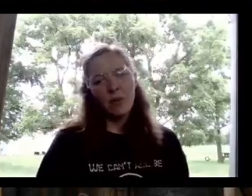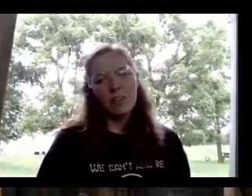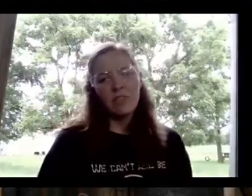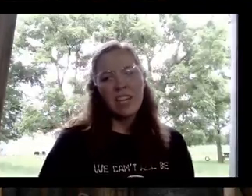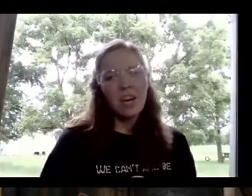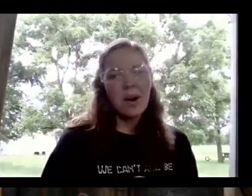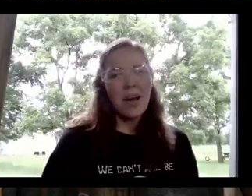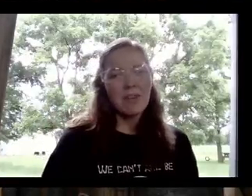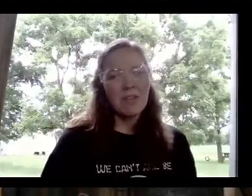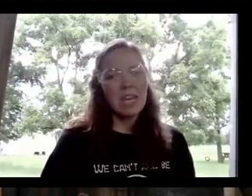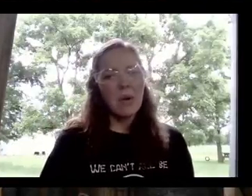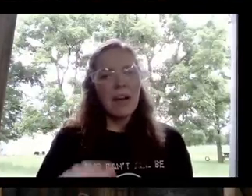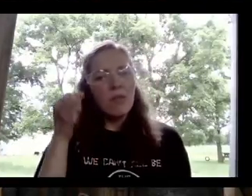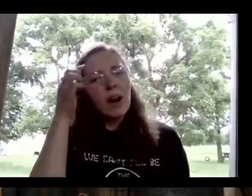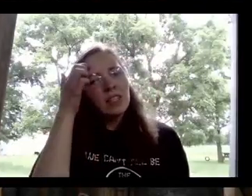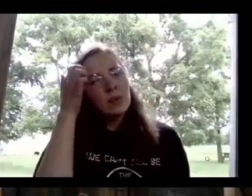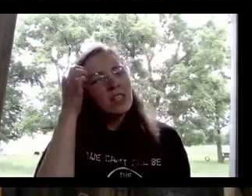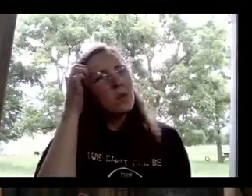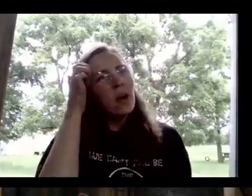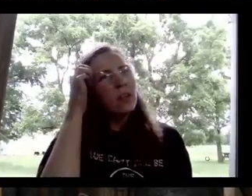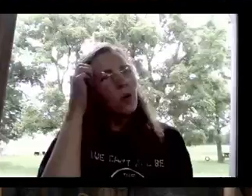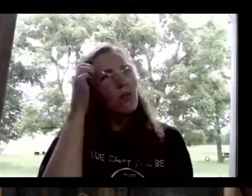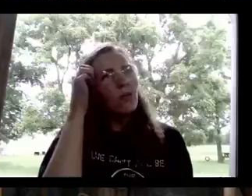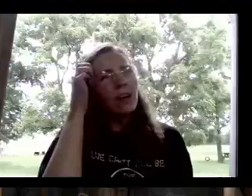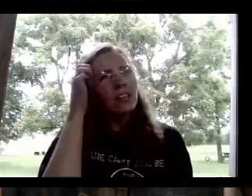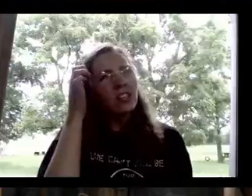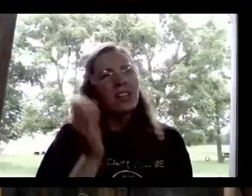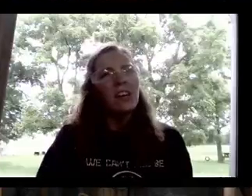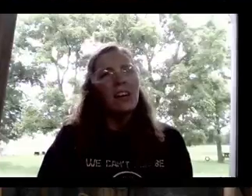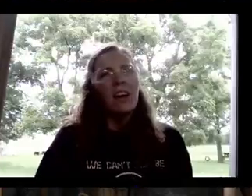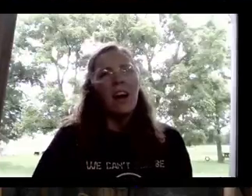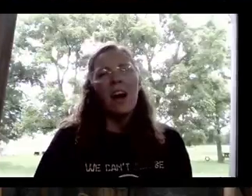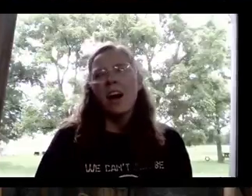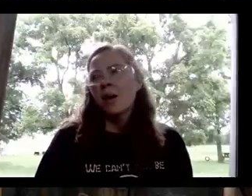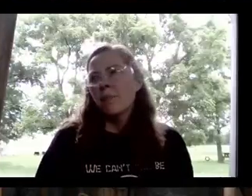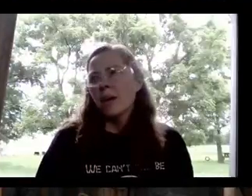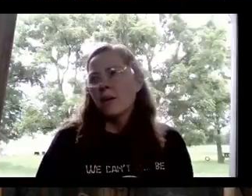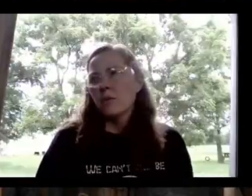gas forge video. Every video I have watched was you on the coal forge.